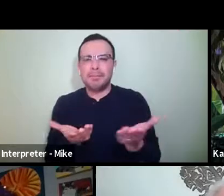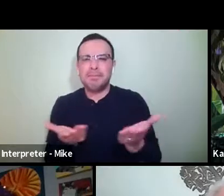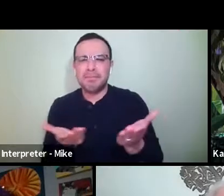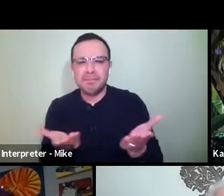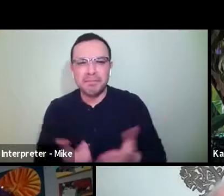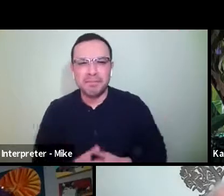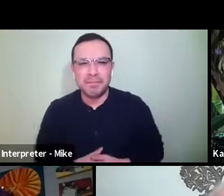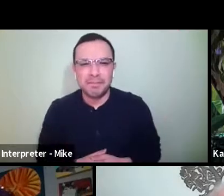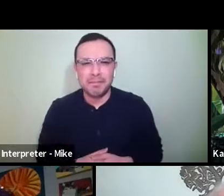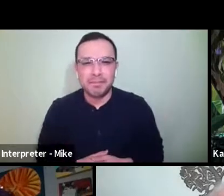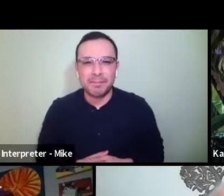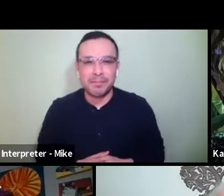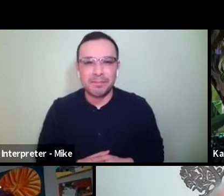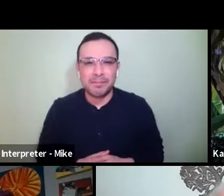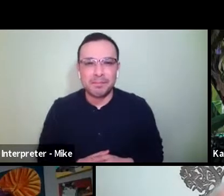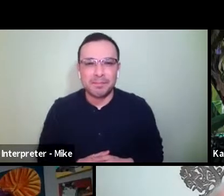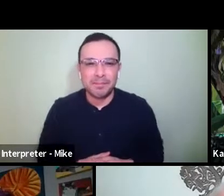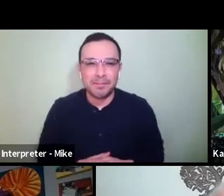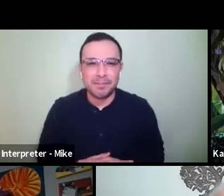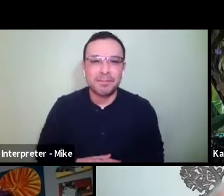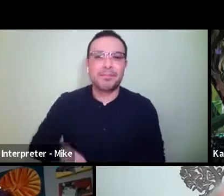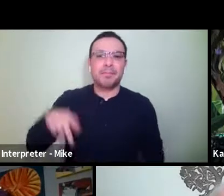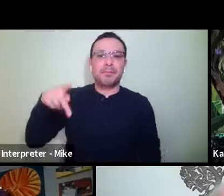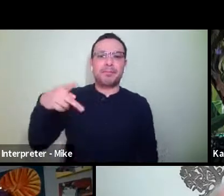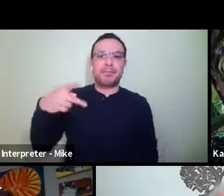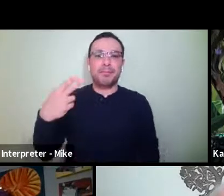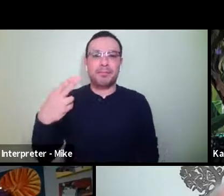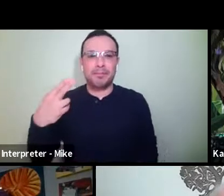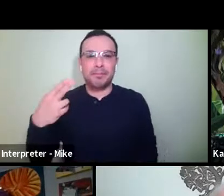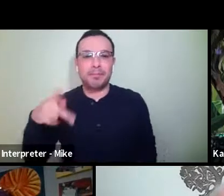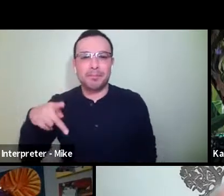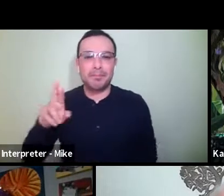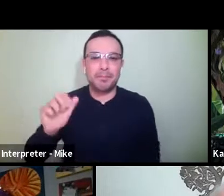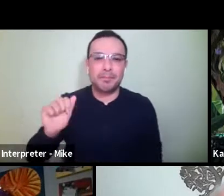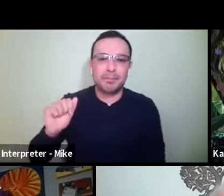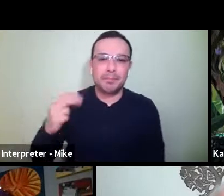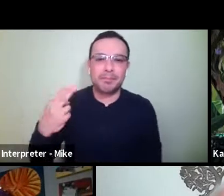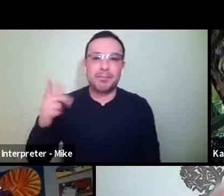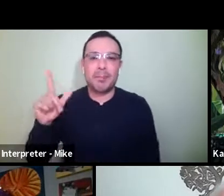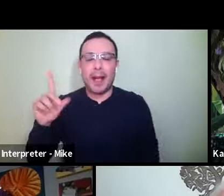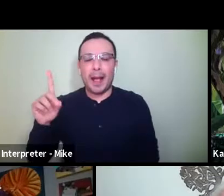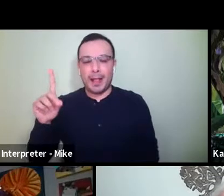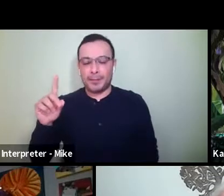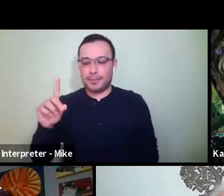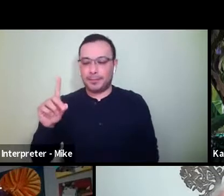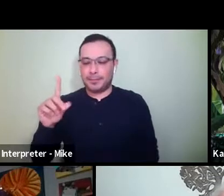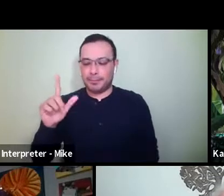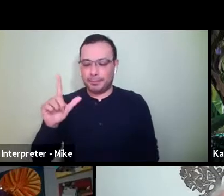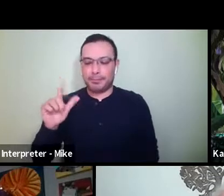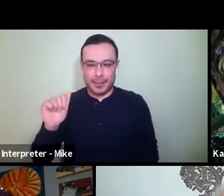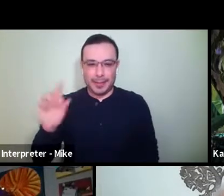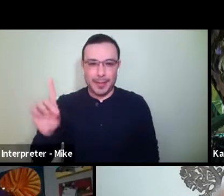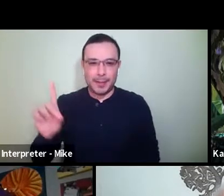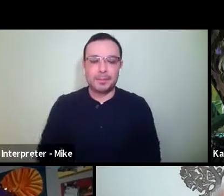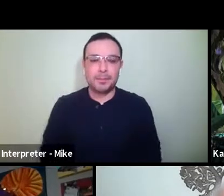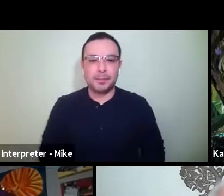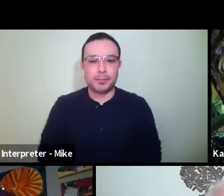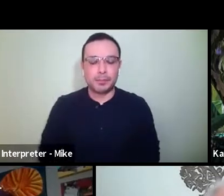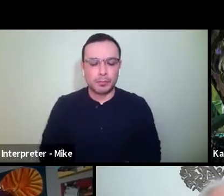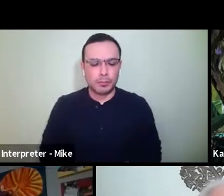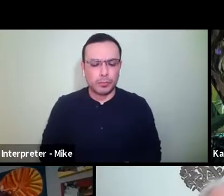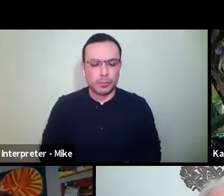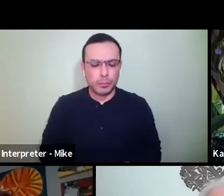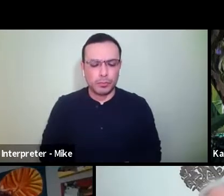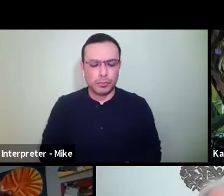Well, I'll say something on that one, but I'm also flashing back to the previous two